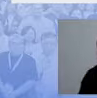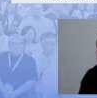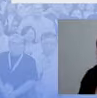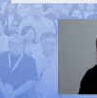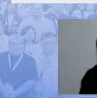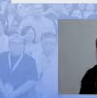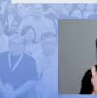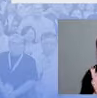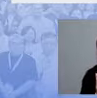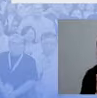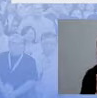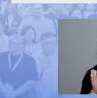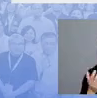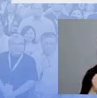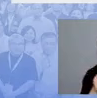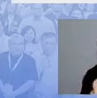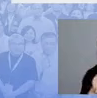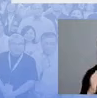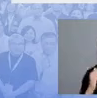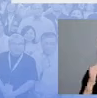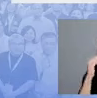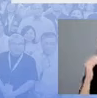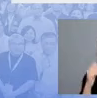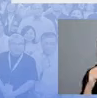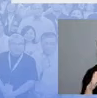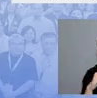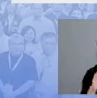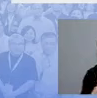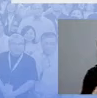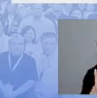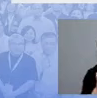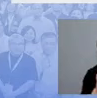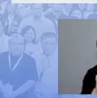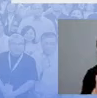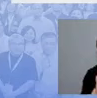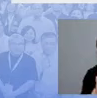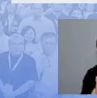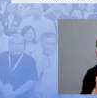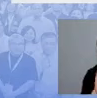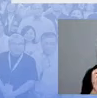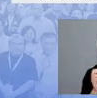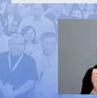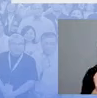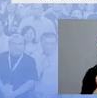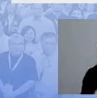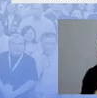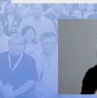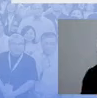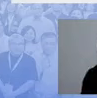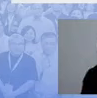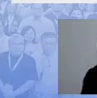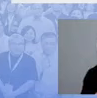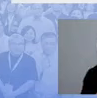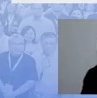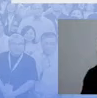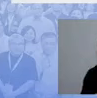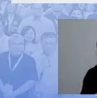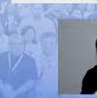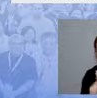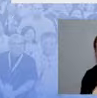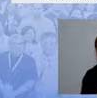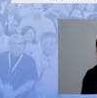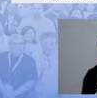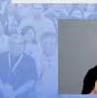policies as well, poverty elevation policies. And apart from the 4 program, which is one of